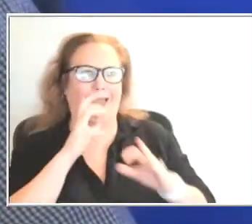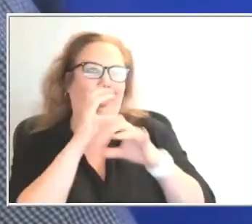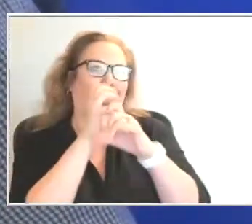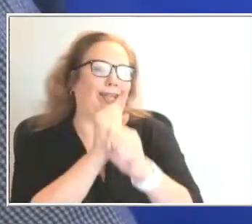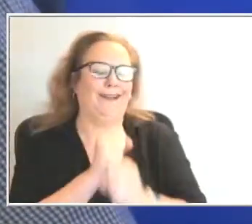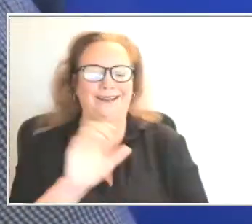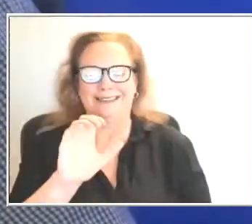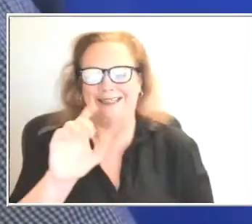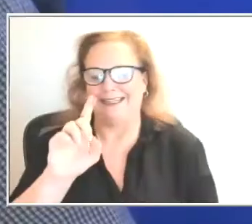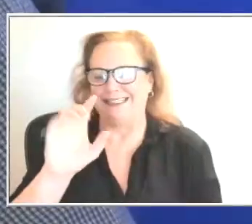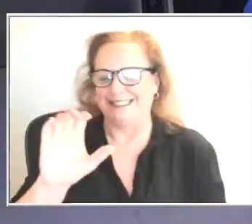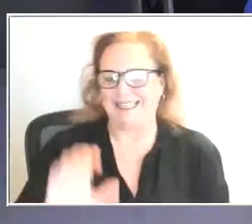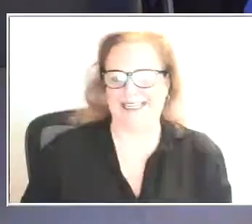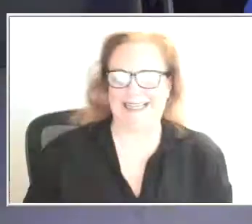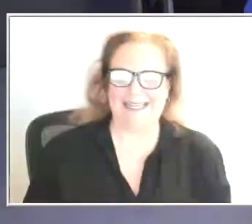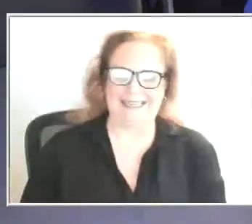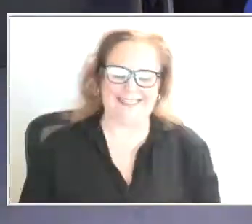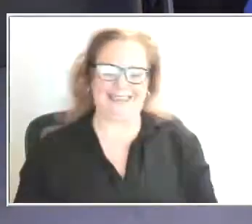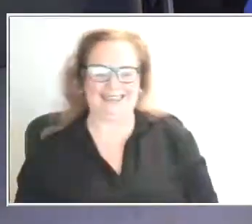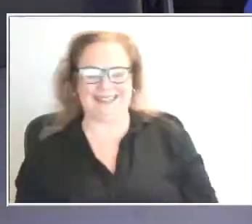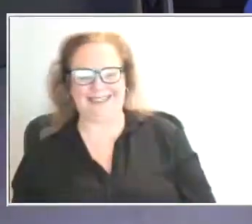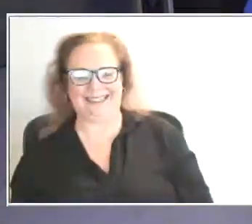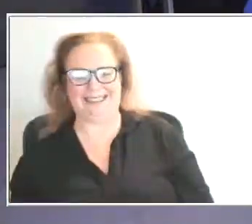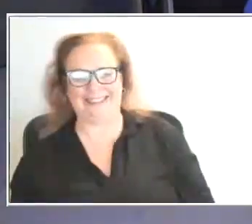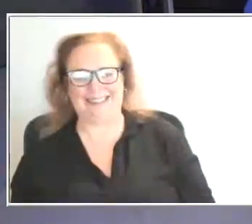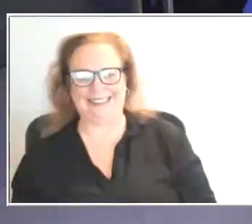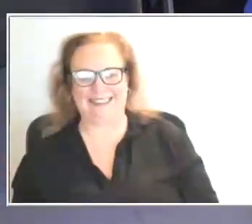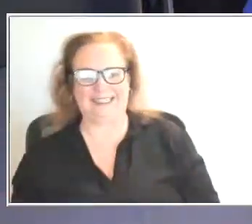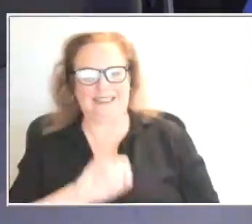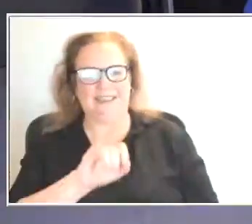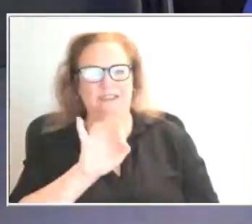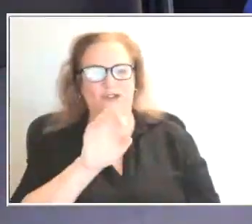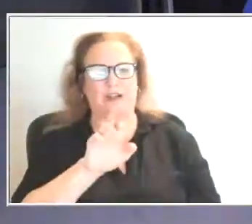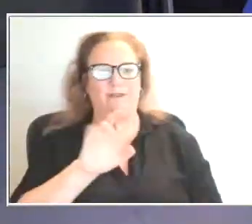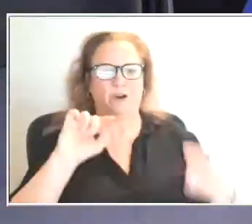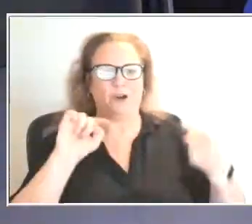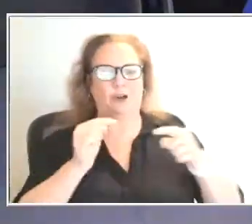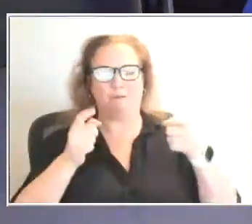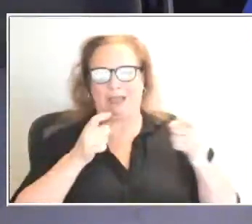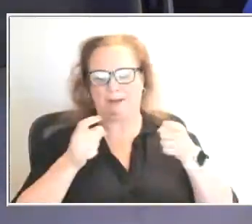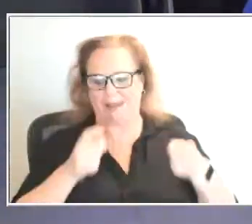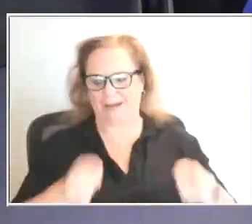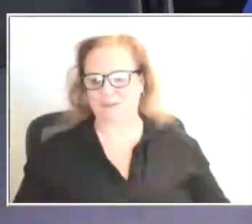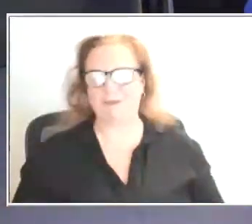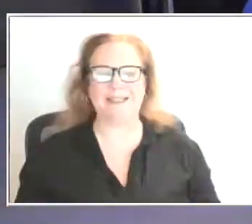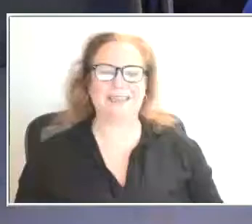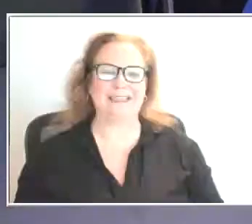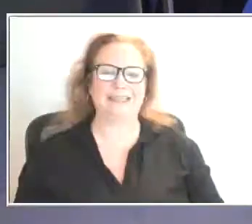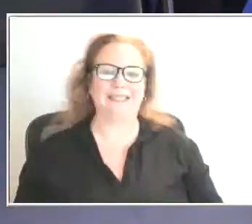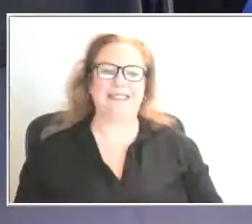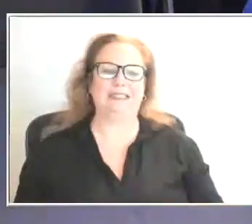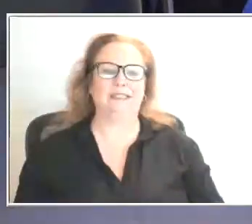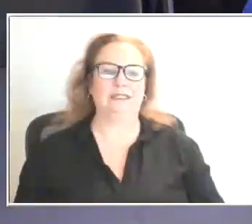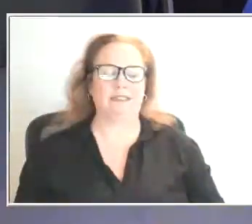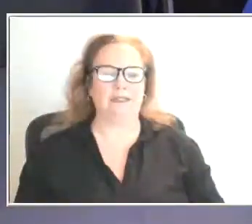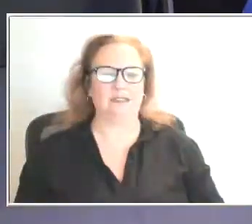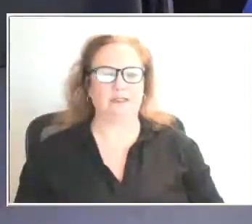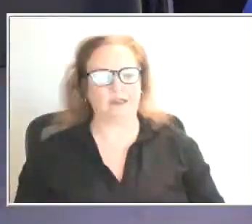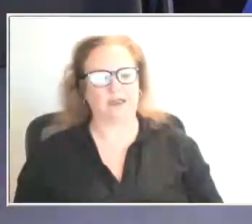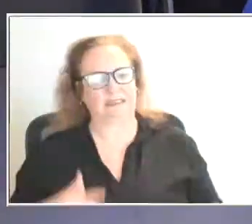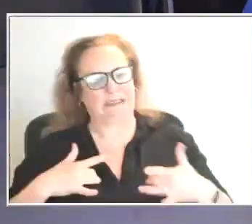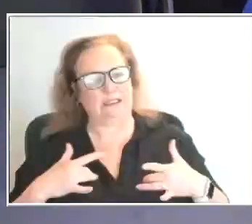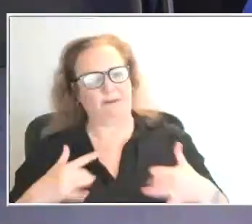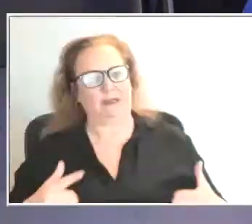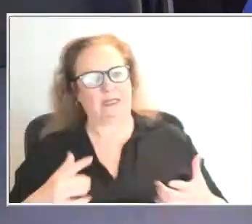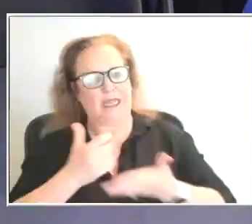is, thank goodness you're here to do that. Yeah, thank you. Jennifer, you're in pain management. Are you guys typically helping patients